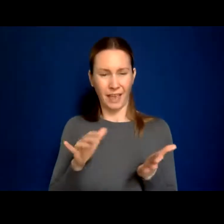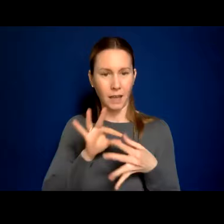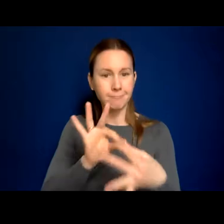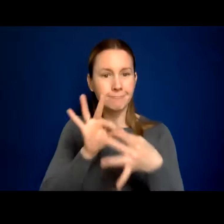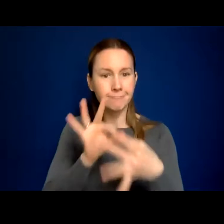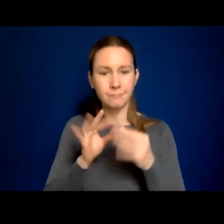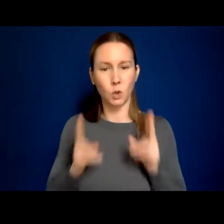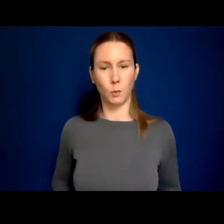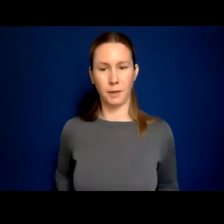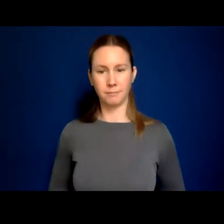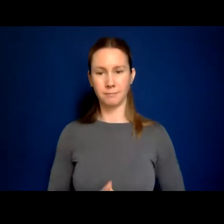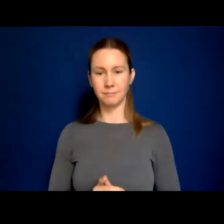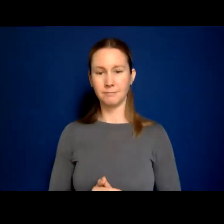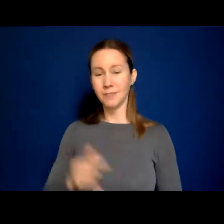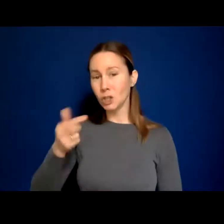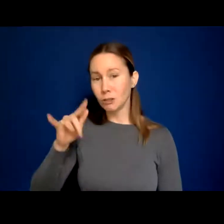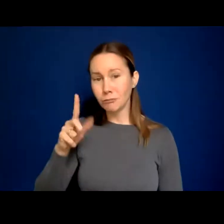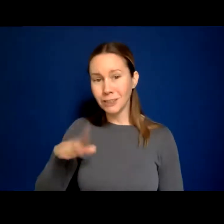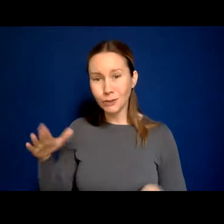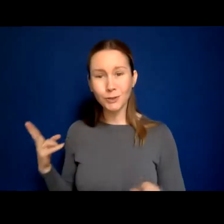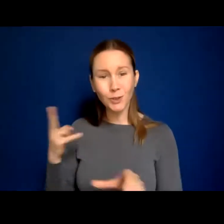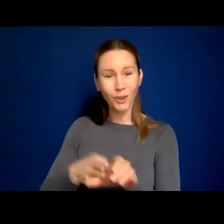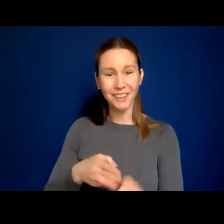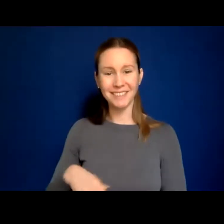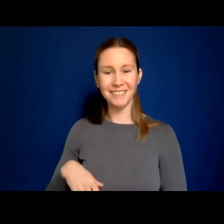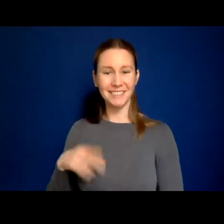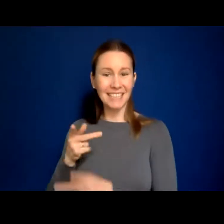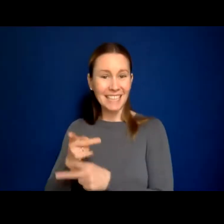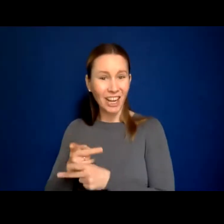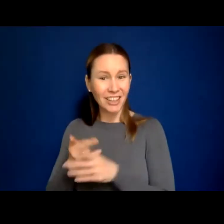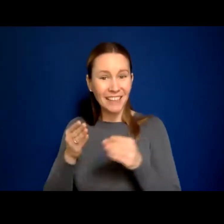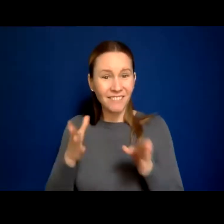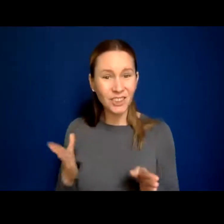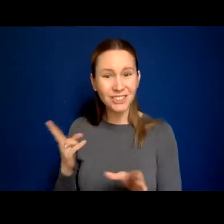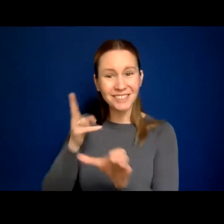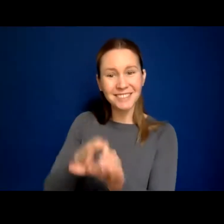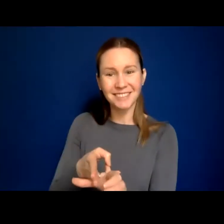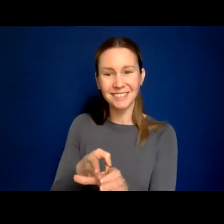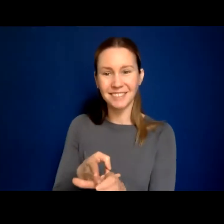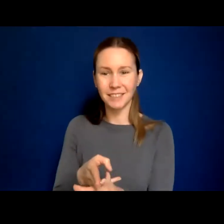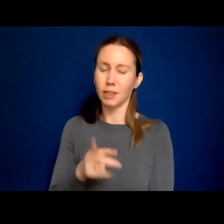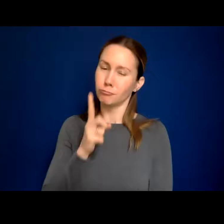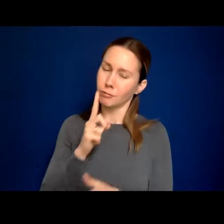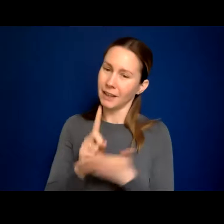see grandchildren joining in, caregivers will even come in, even though it's really designed to be respite for them as